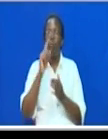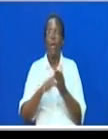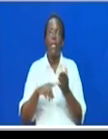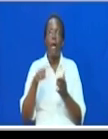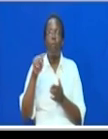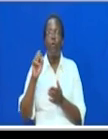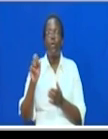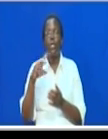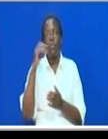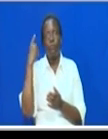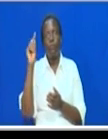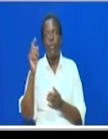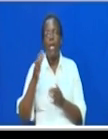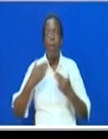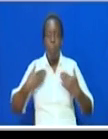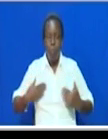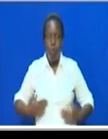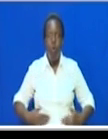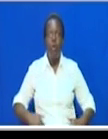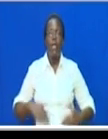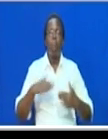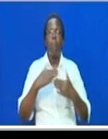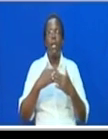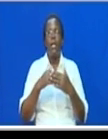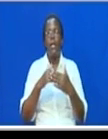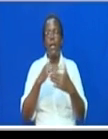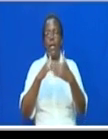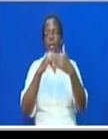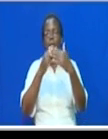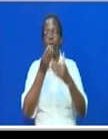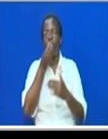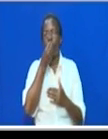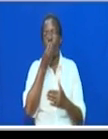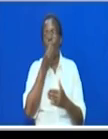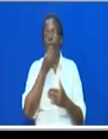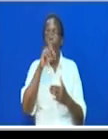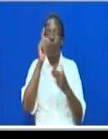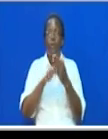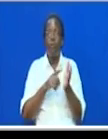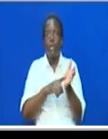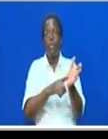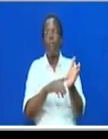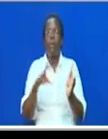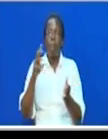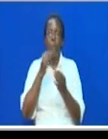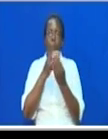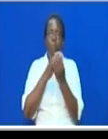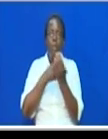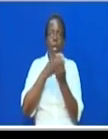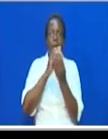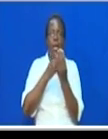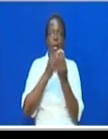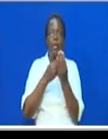Body-building foods. What are some of the examples of protein? Meat, fish, and all the rest that you know,